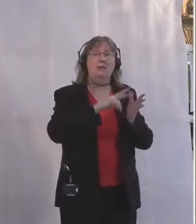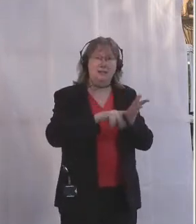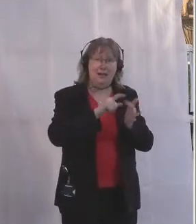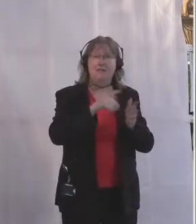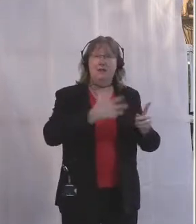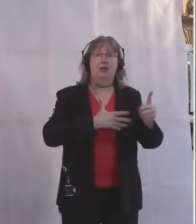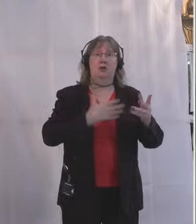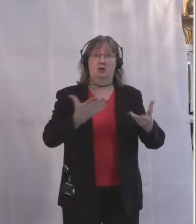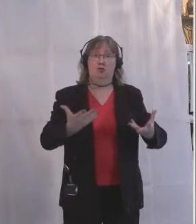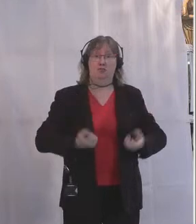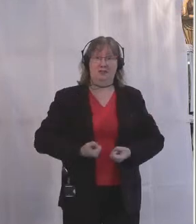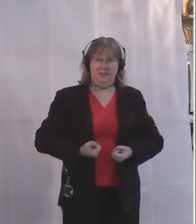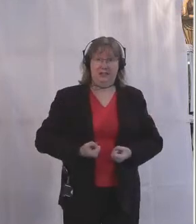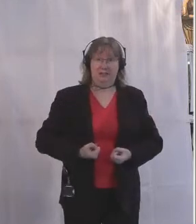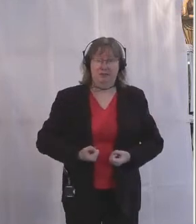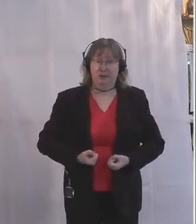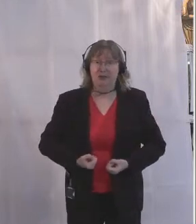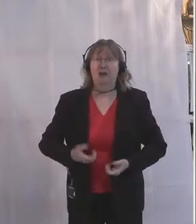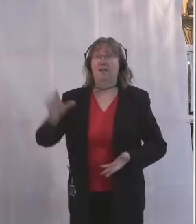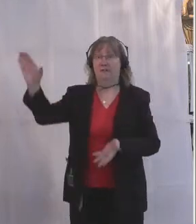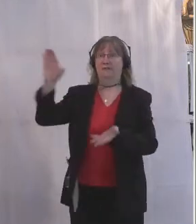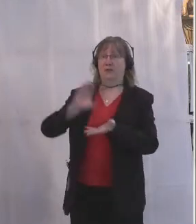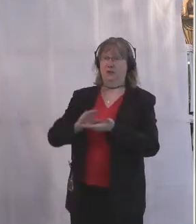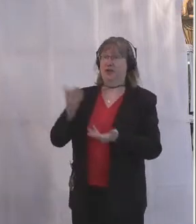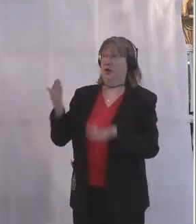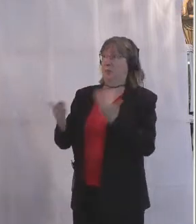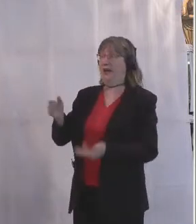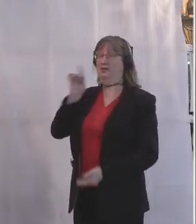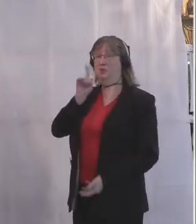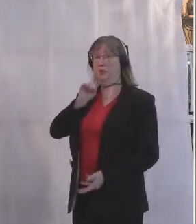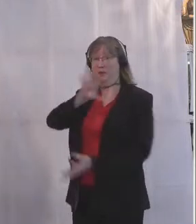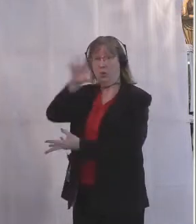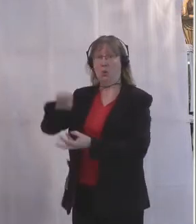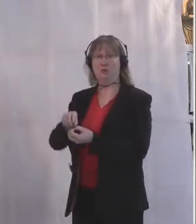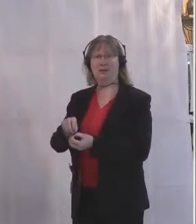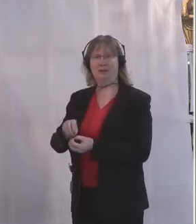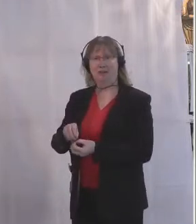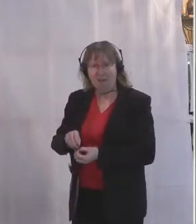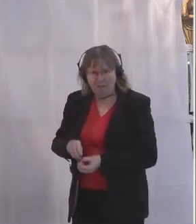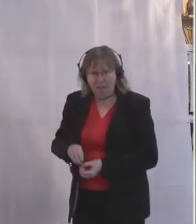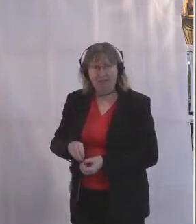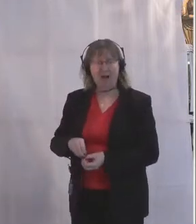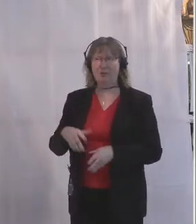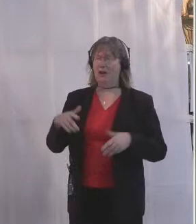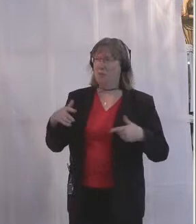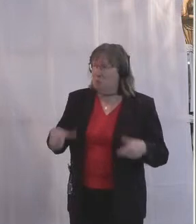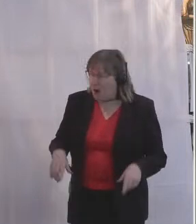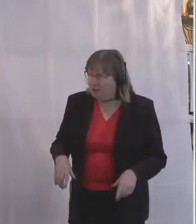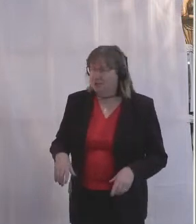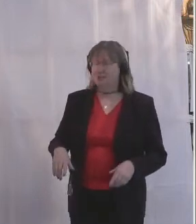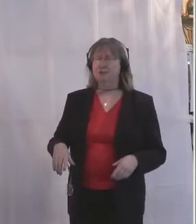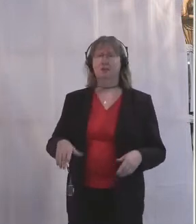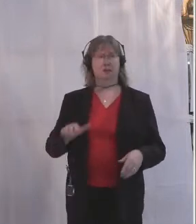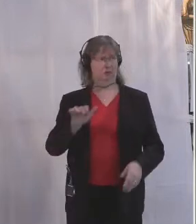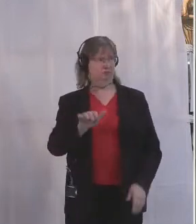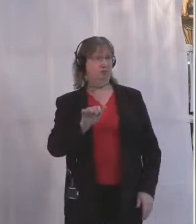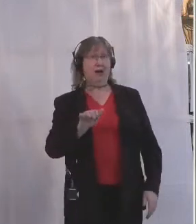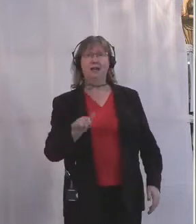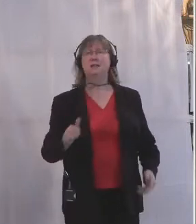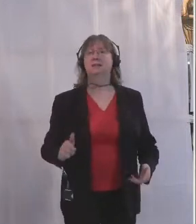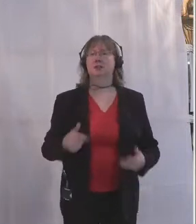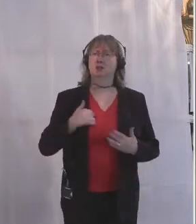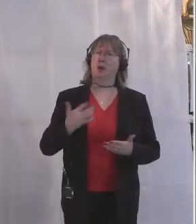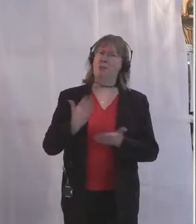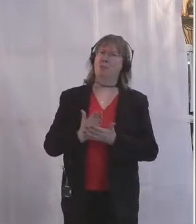year than women combined. Wow. Wow. Yeah, do you know, and so I am